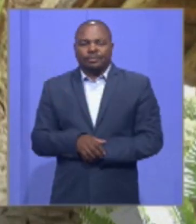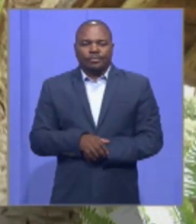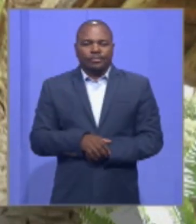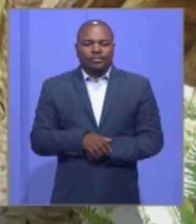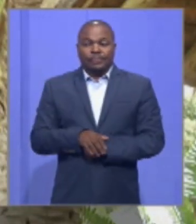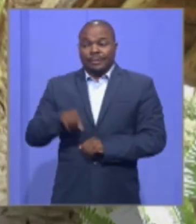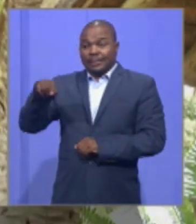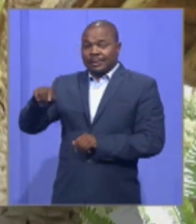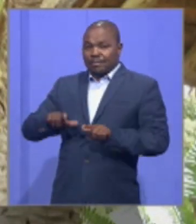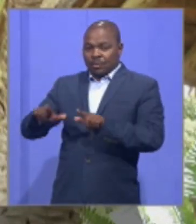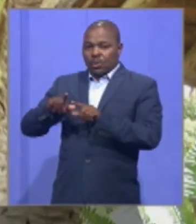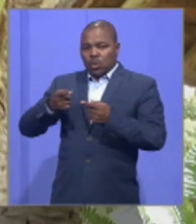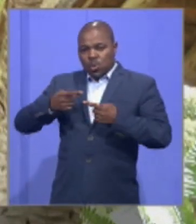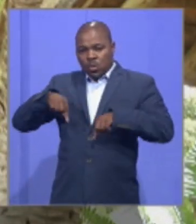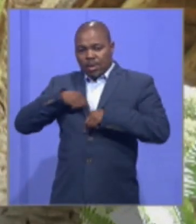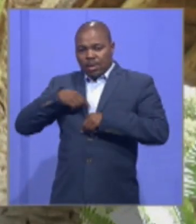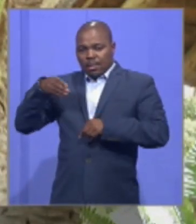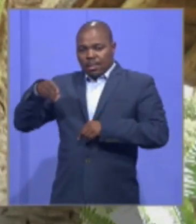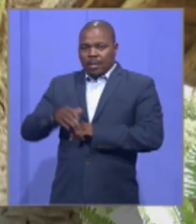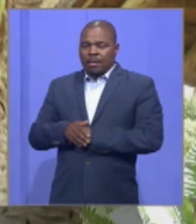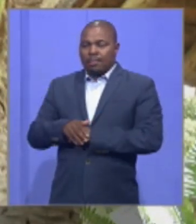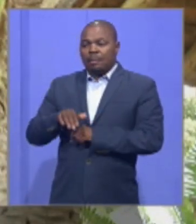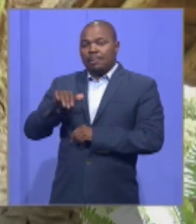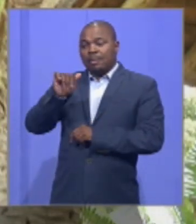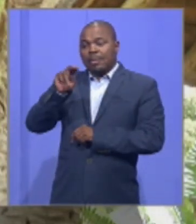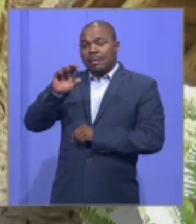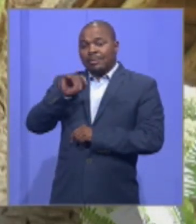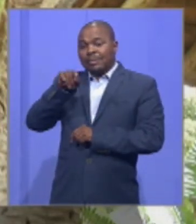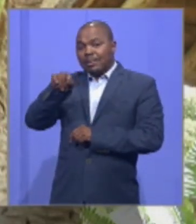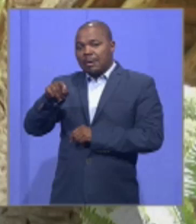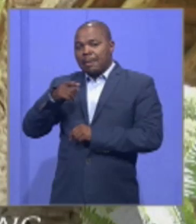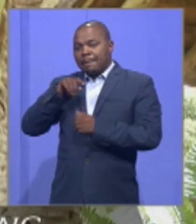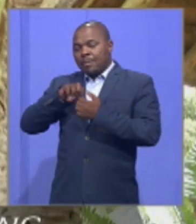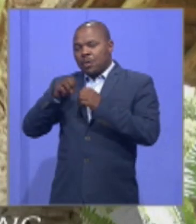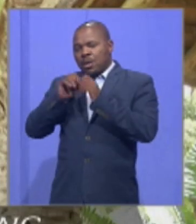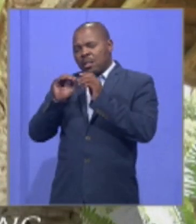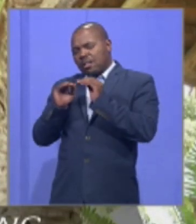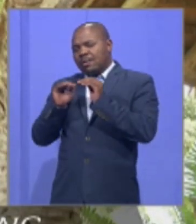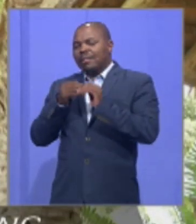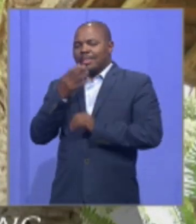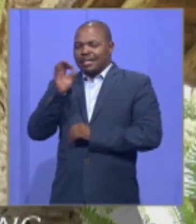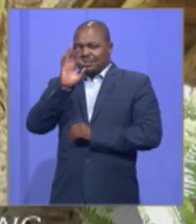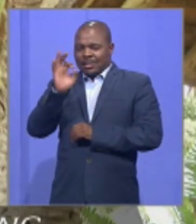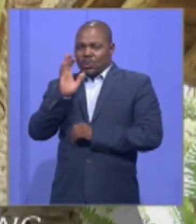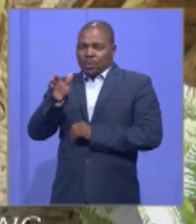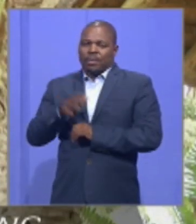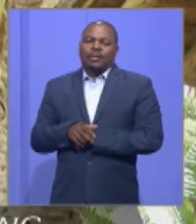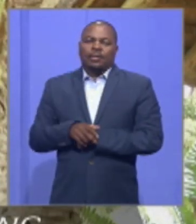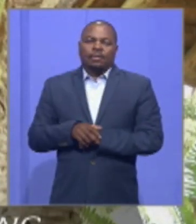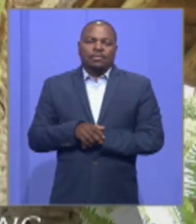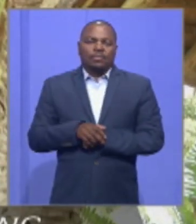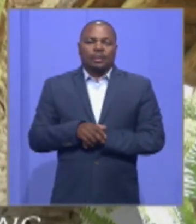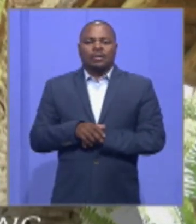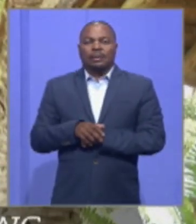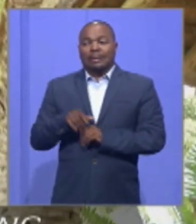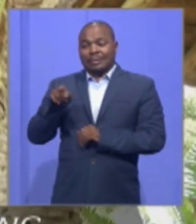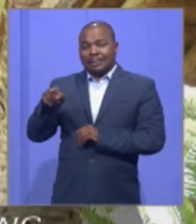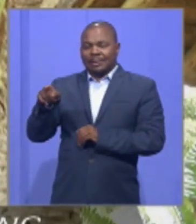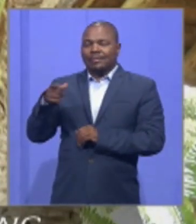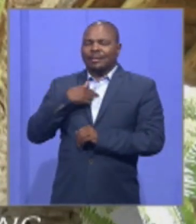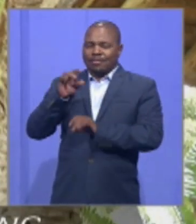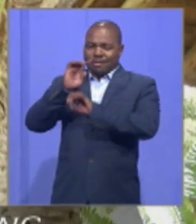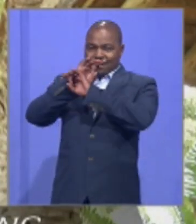We out-registered the African National Congress in Limpopo province by 30%. and it was a clear